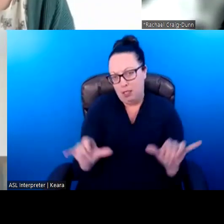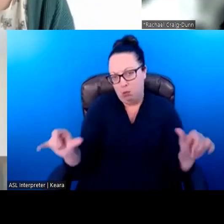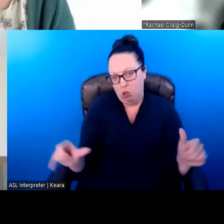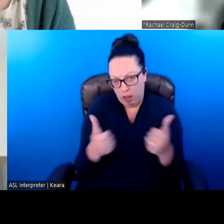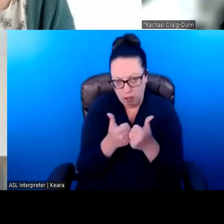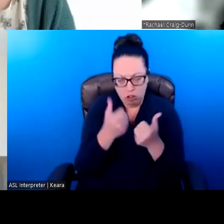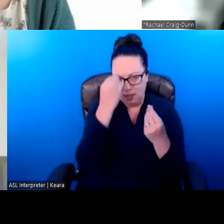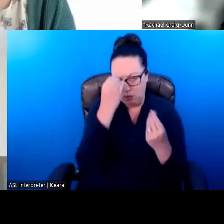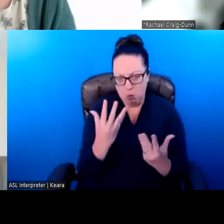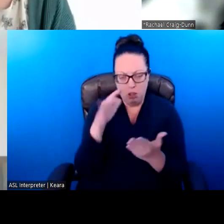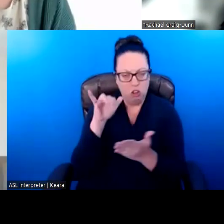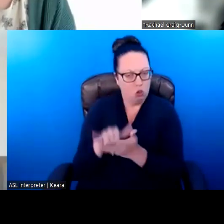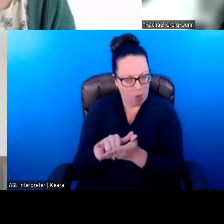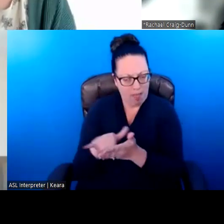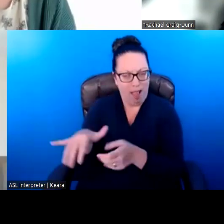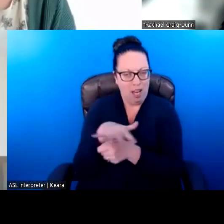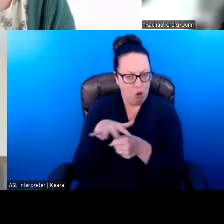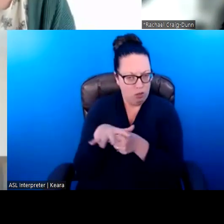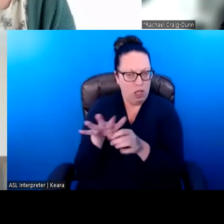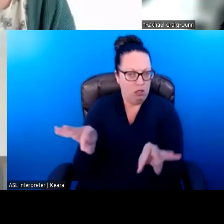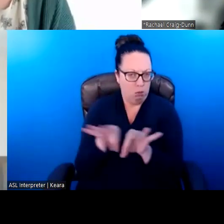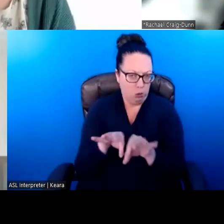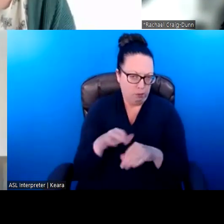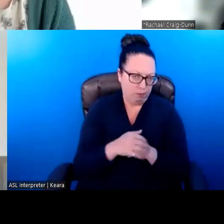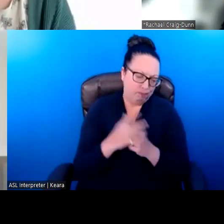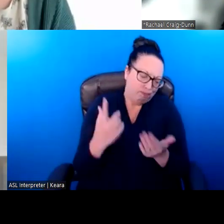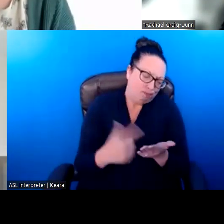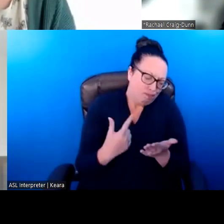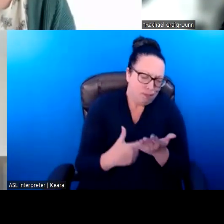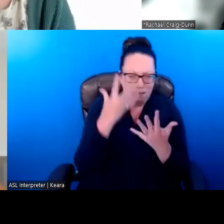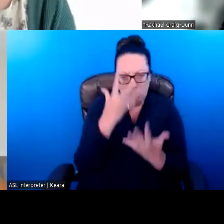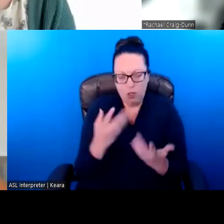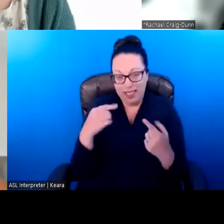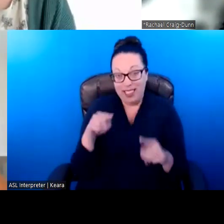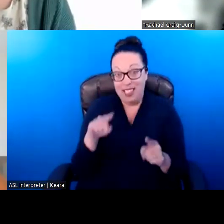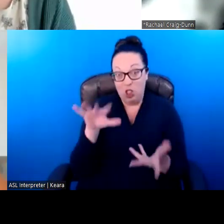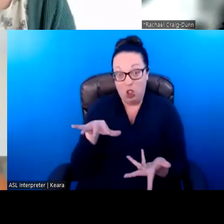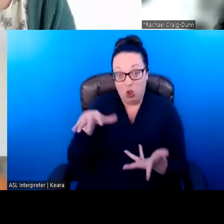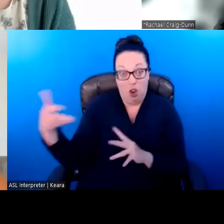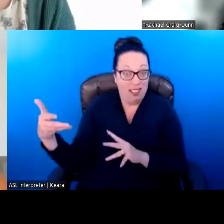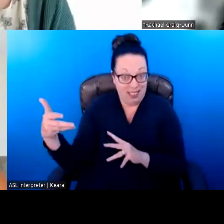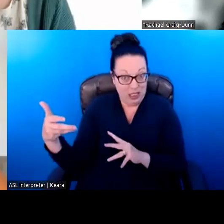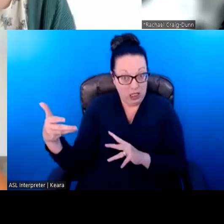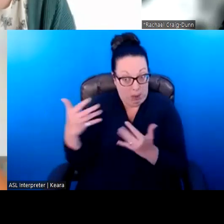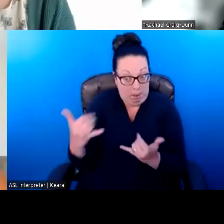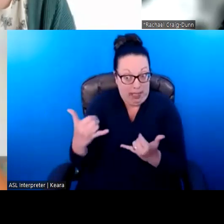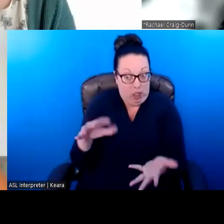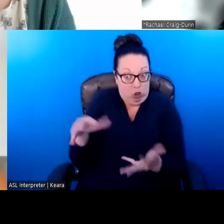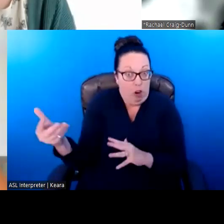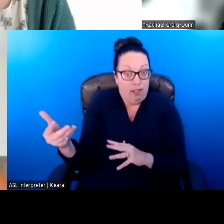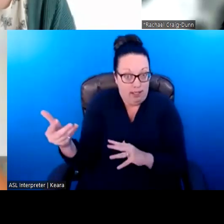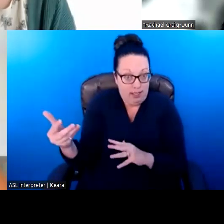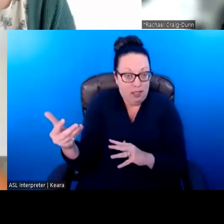information. That silo is an important one, and sometimes unfortunately it's during the crisis, the immediate crisis for your loved one,